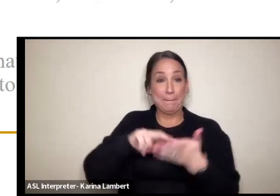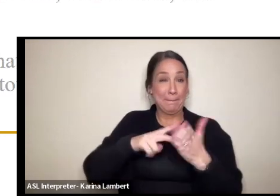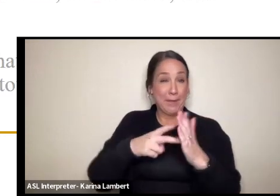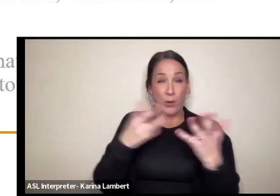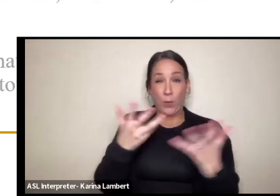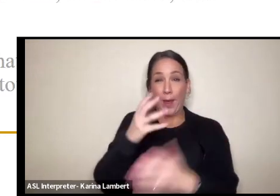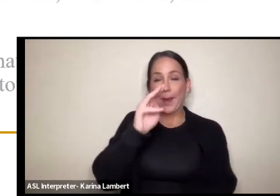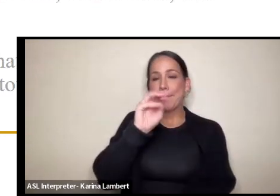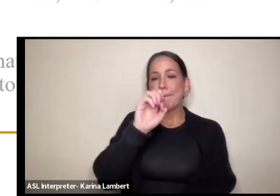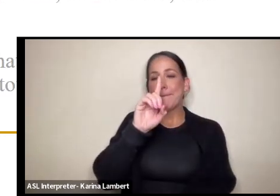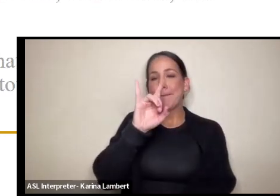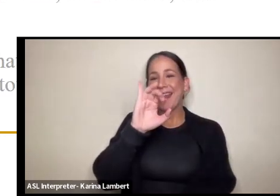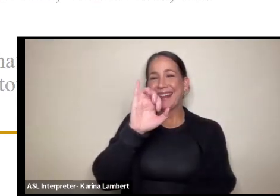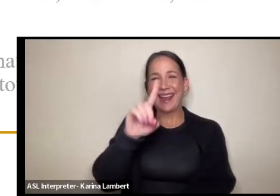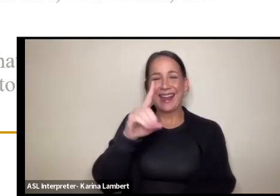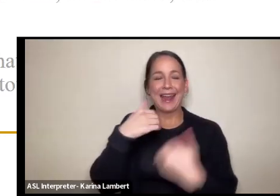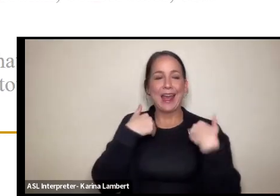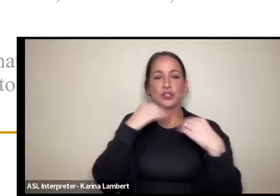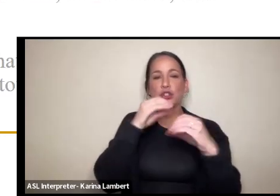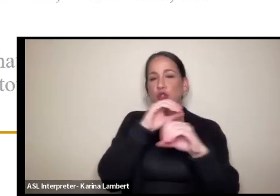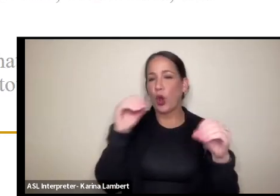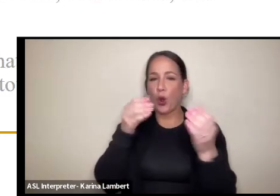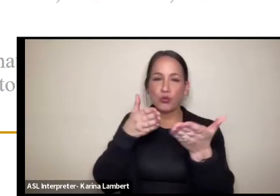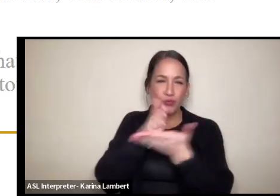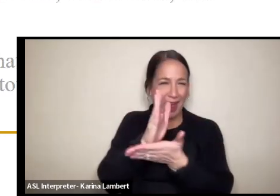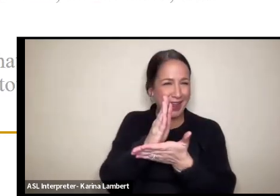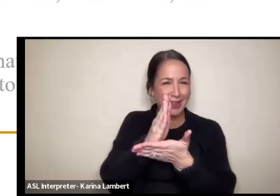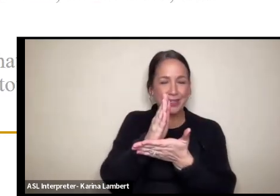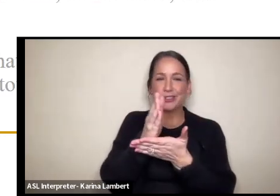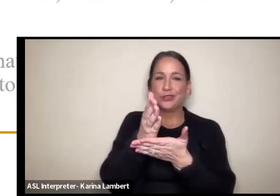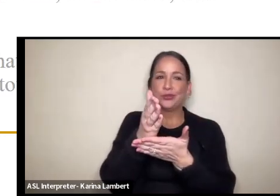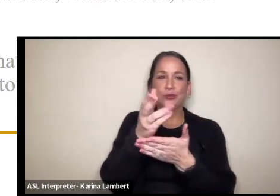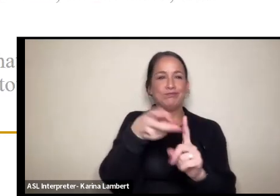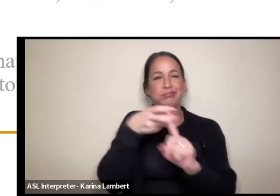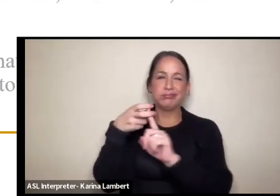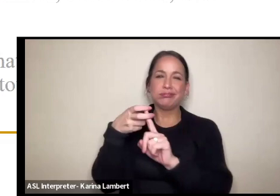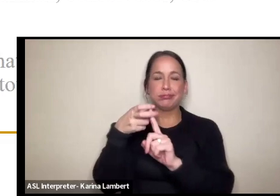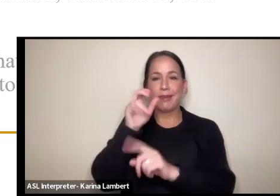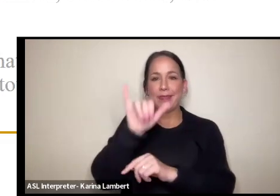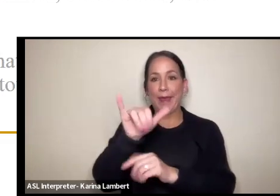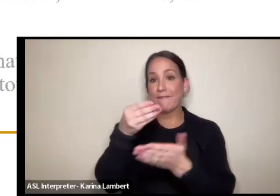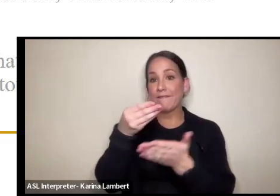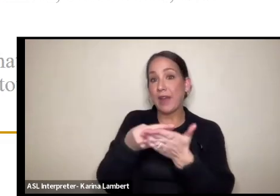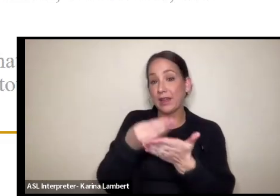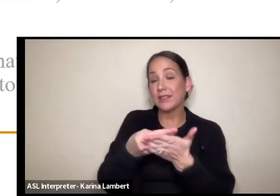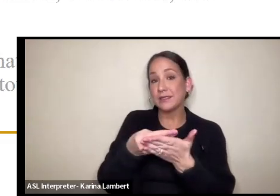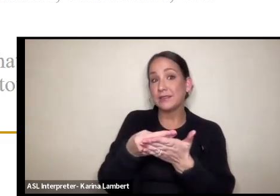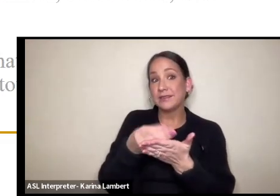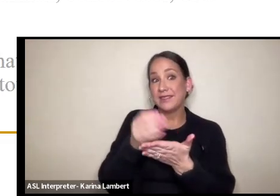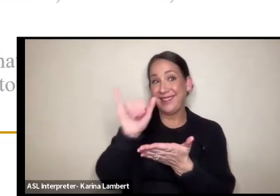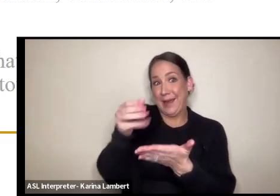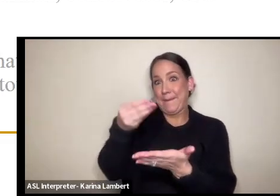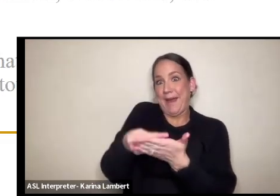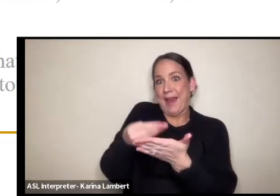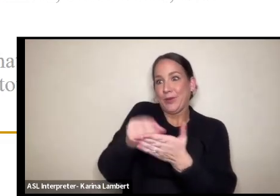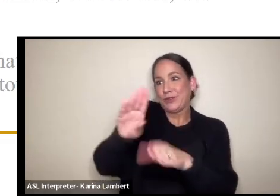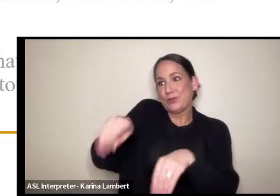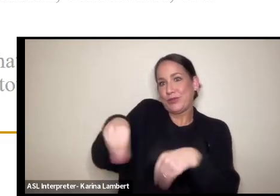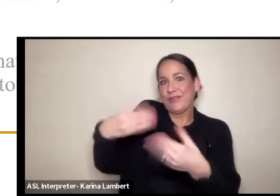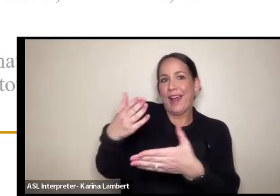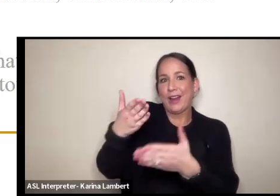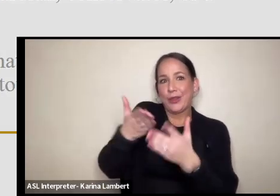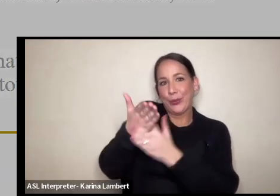lien for those funds because those funds were provided by a third party. Next slide,